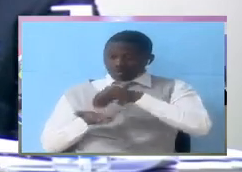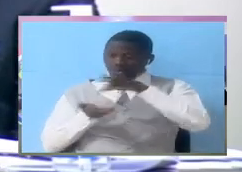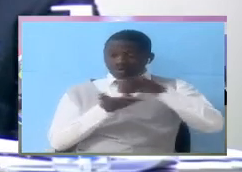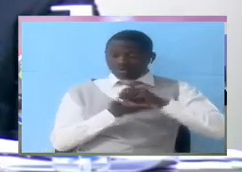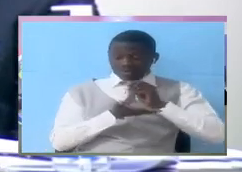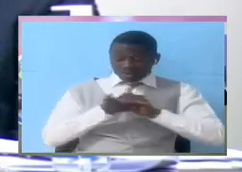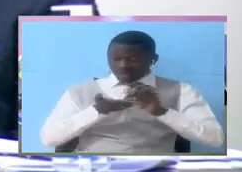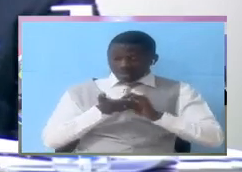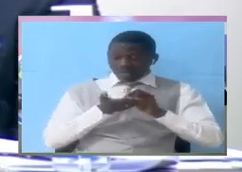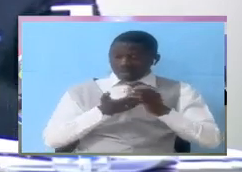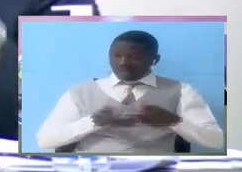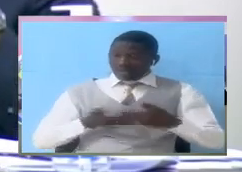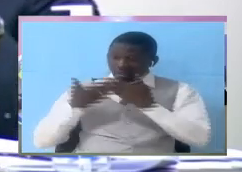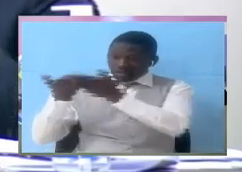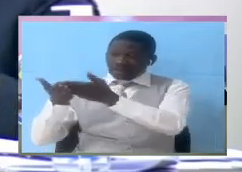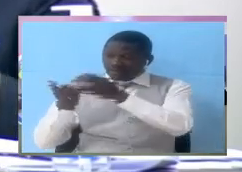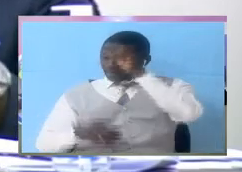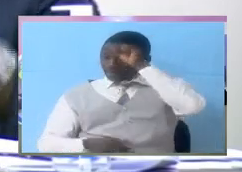dajalé ko joxé ko.